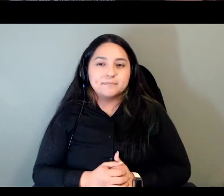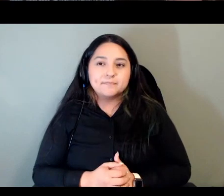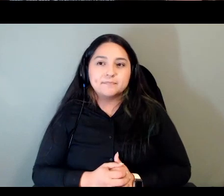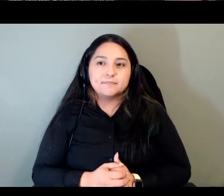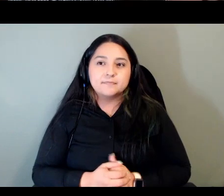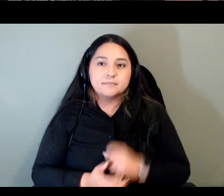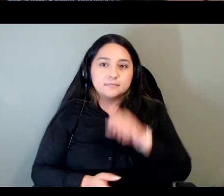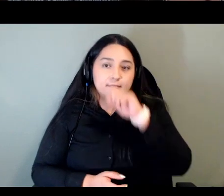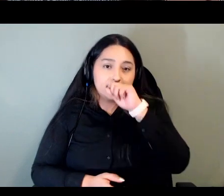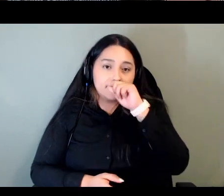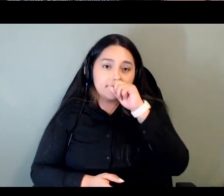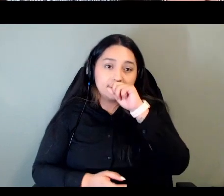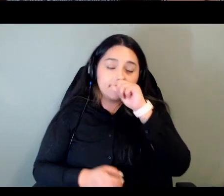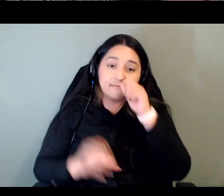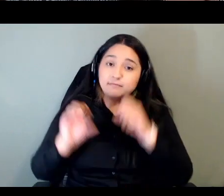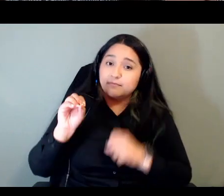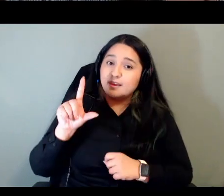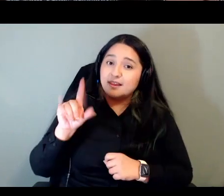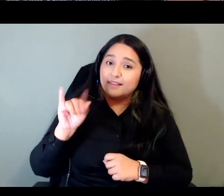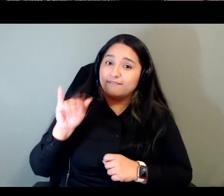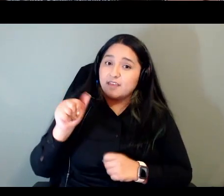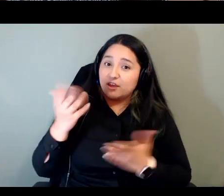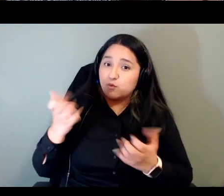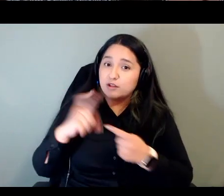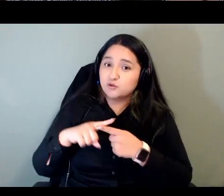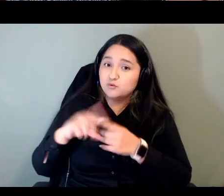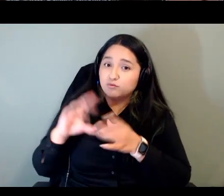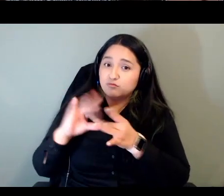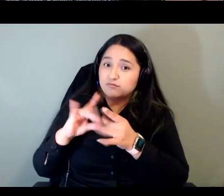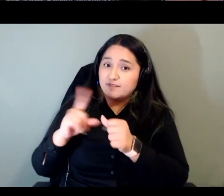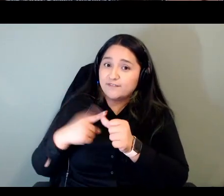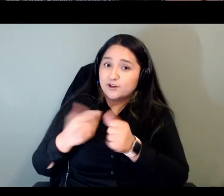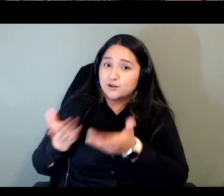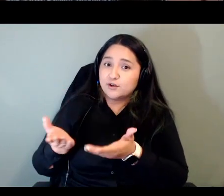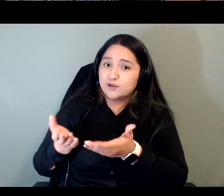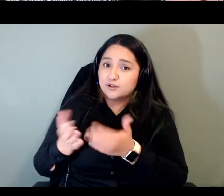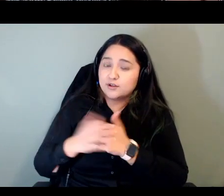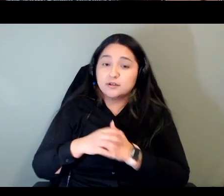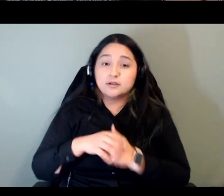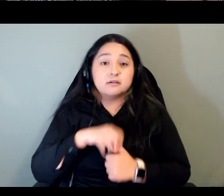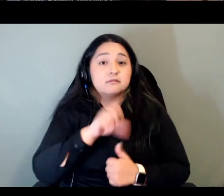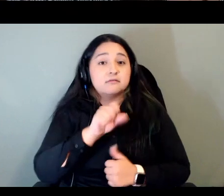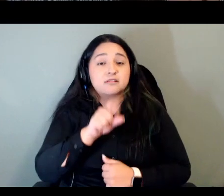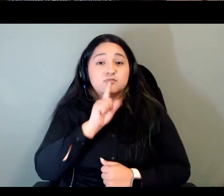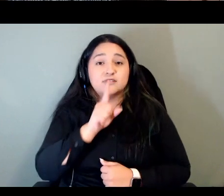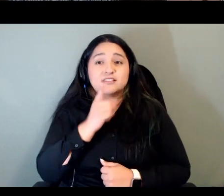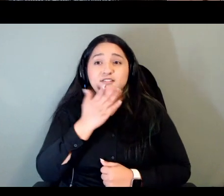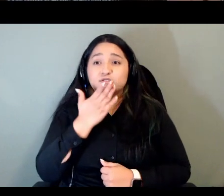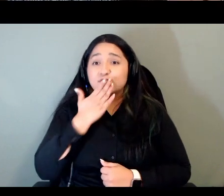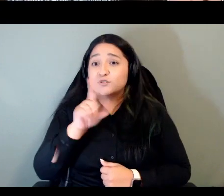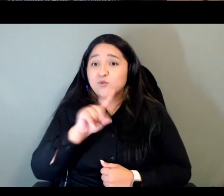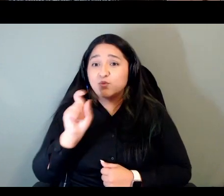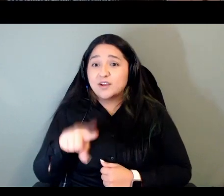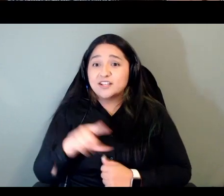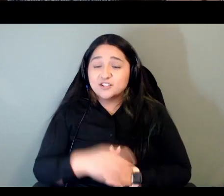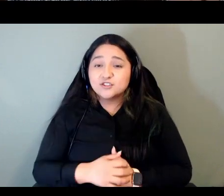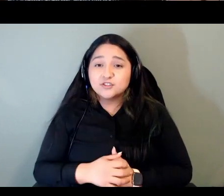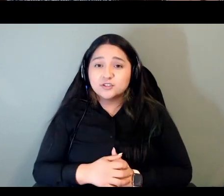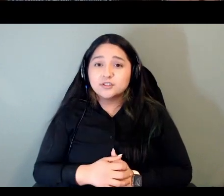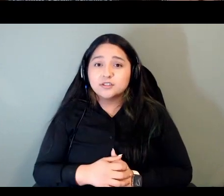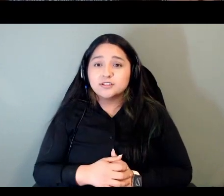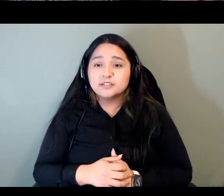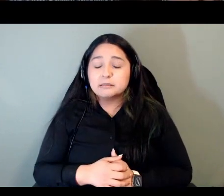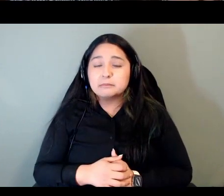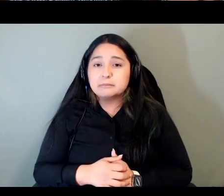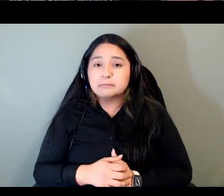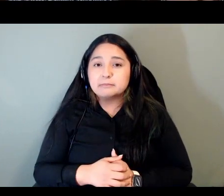Olivia, do you have some thoughts you want to share first, or? Yeah, it's a good question. Yeah, I don't know that